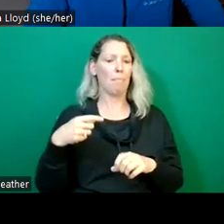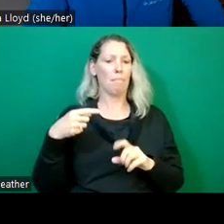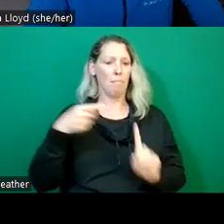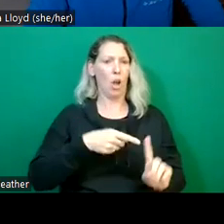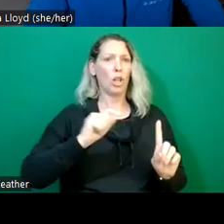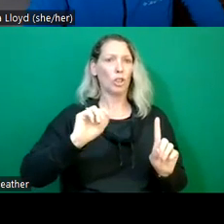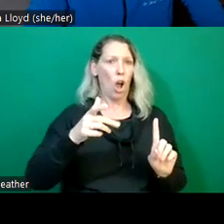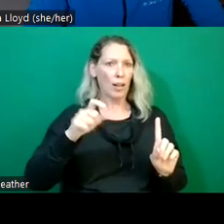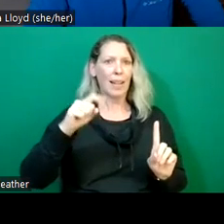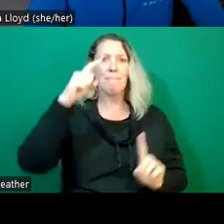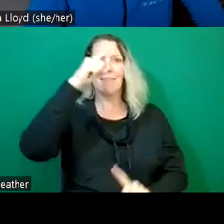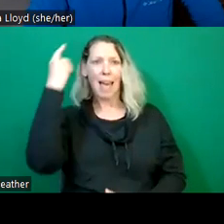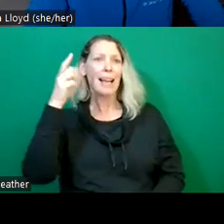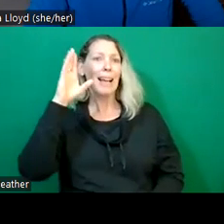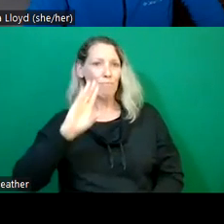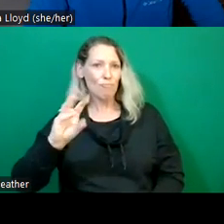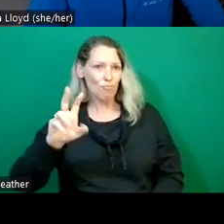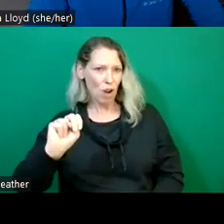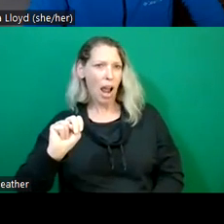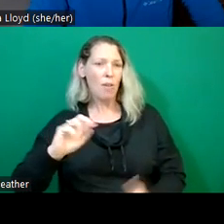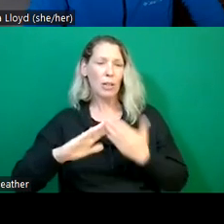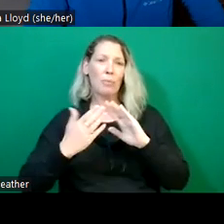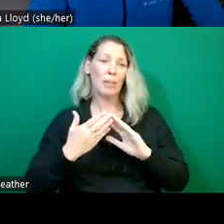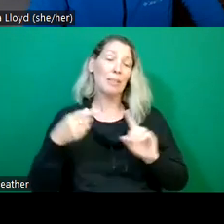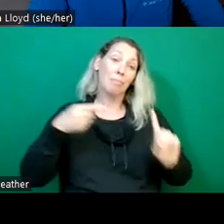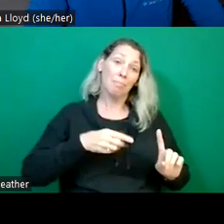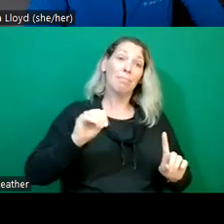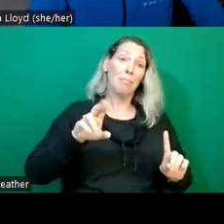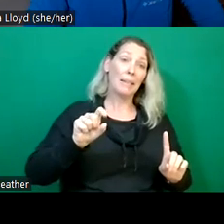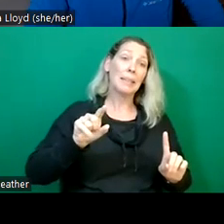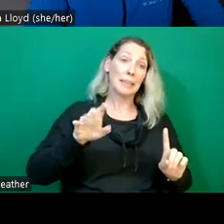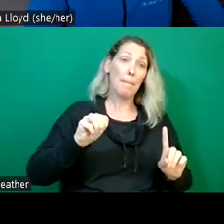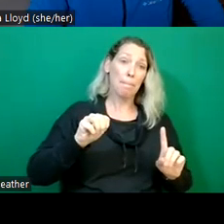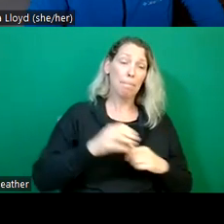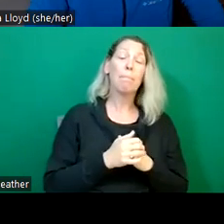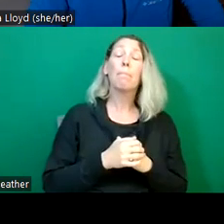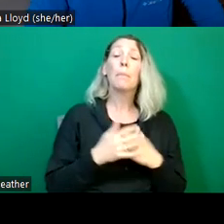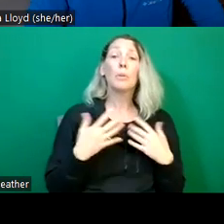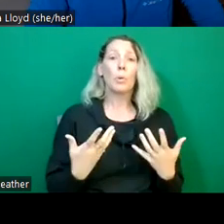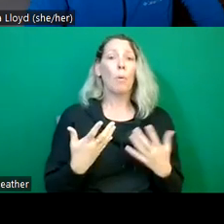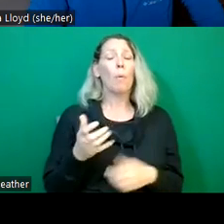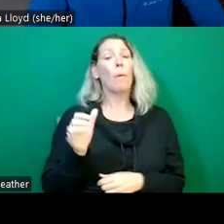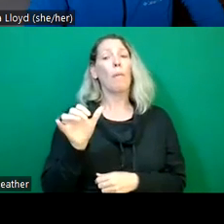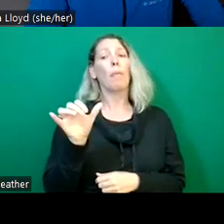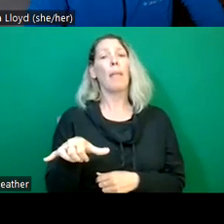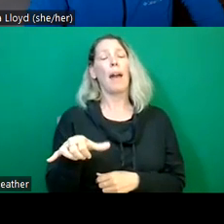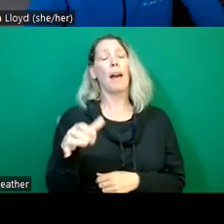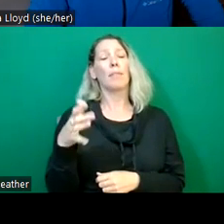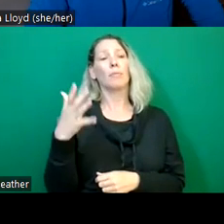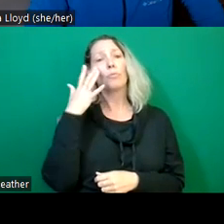Black and Brown community members, particularly in the Muslim diaspora. So that's what brings